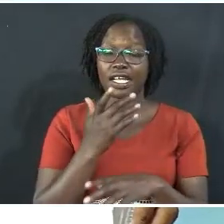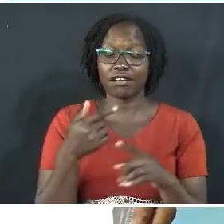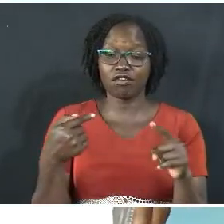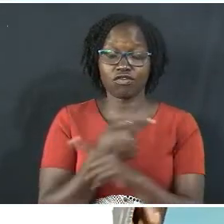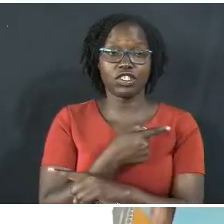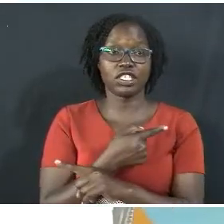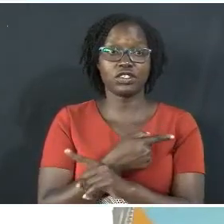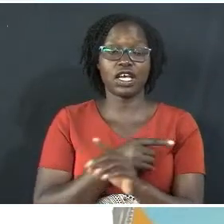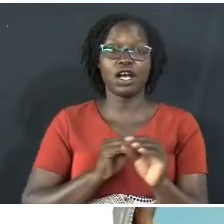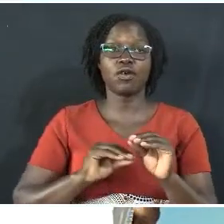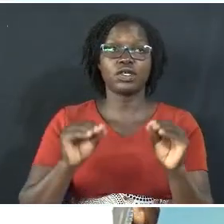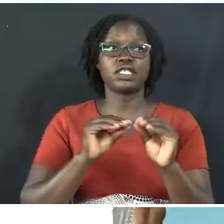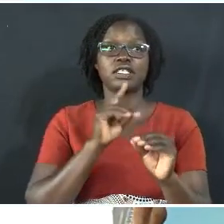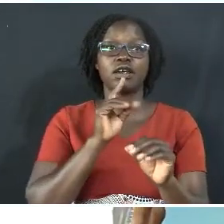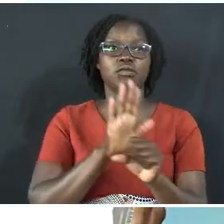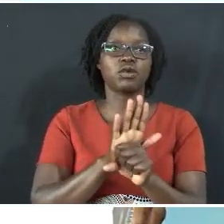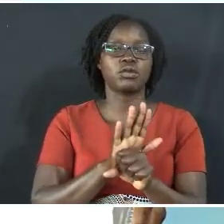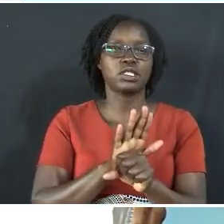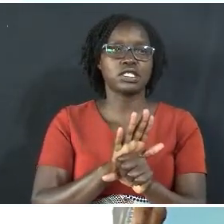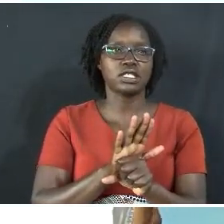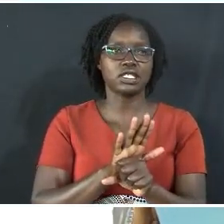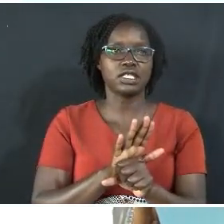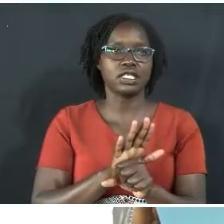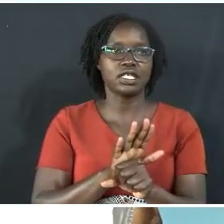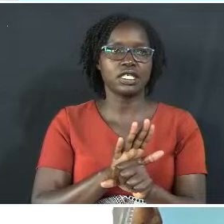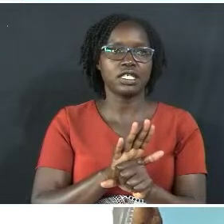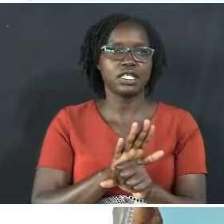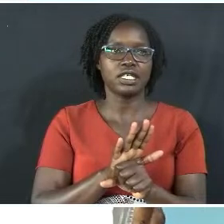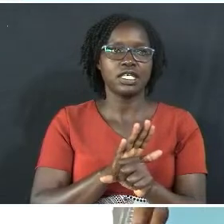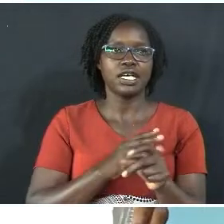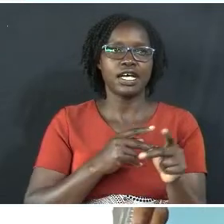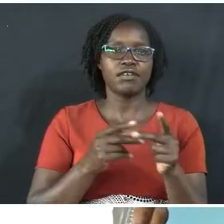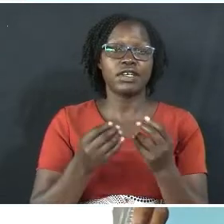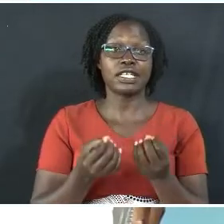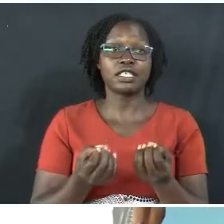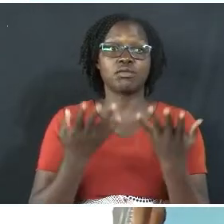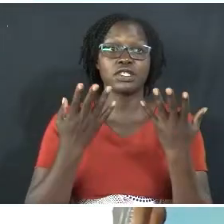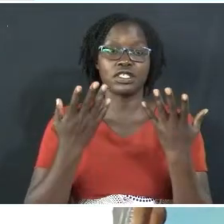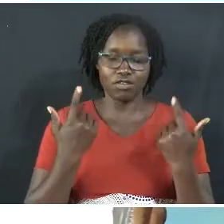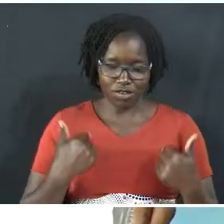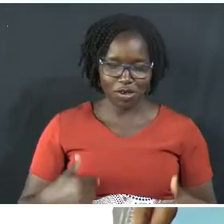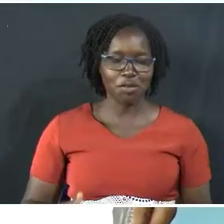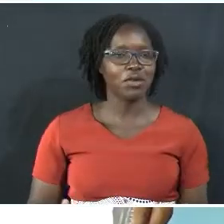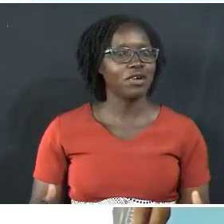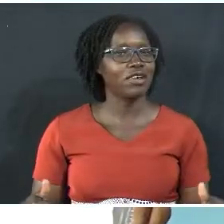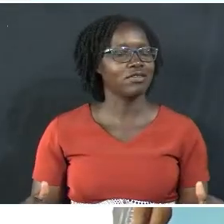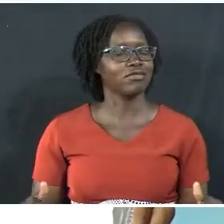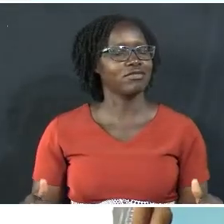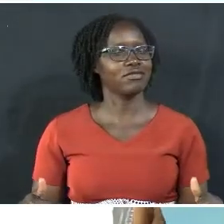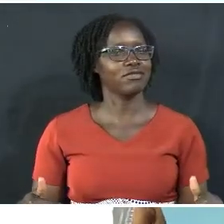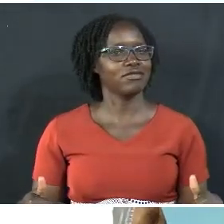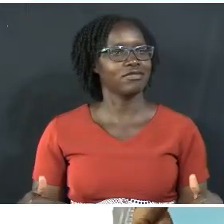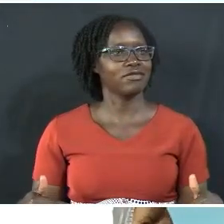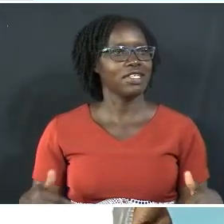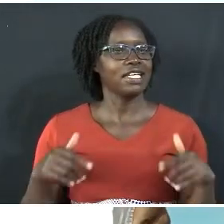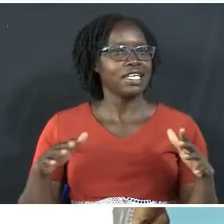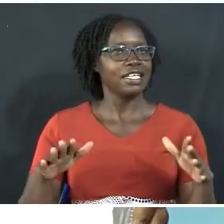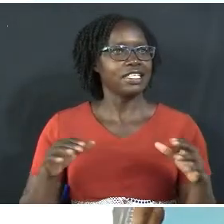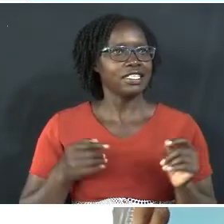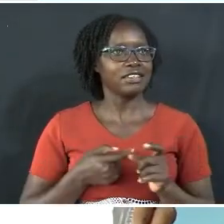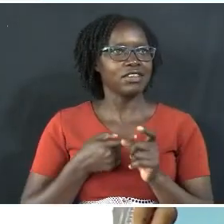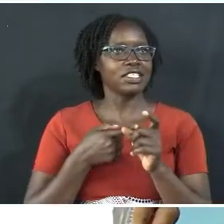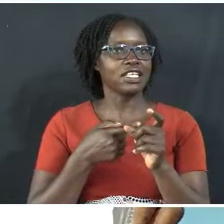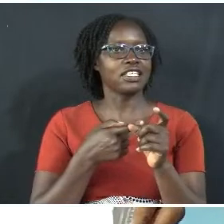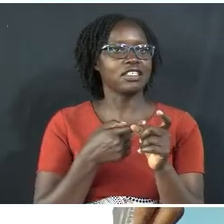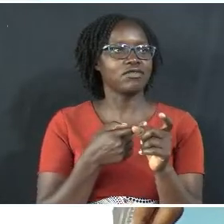doctrine, I want to promise you, it's a very expensive robe which I receive as a